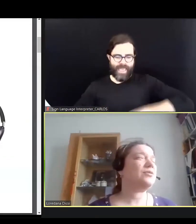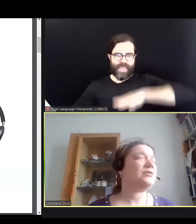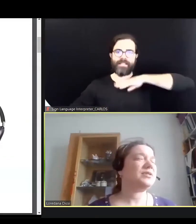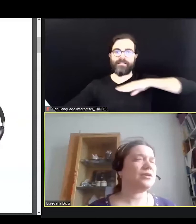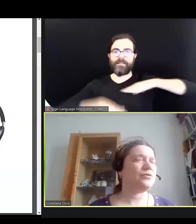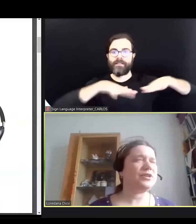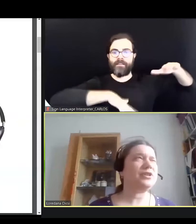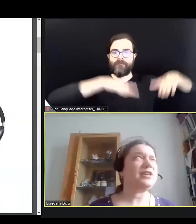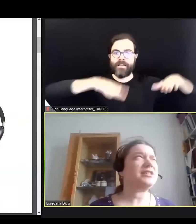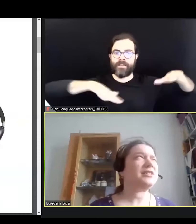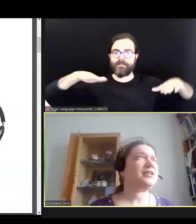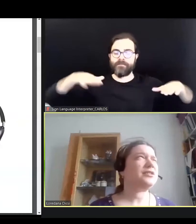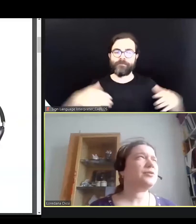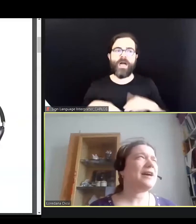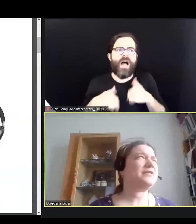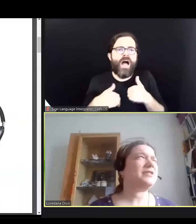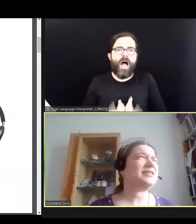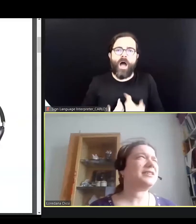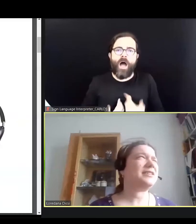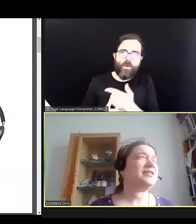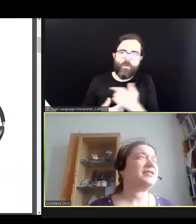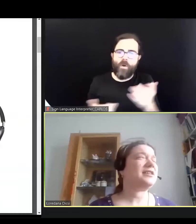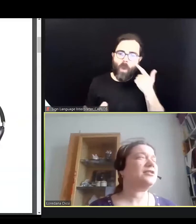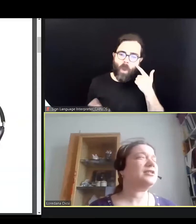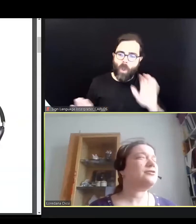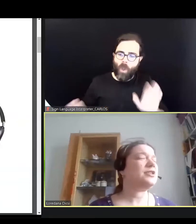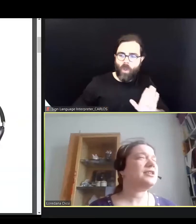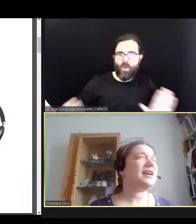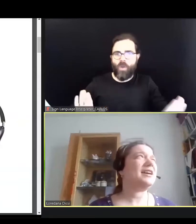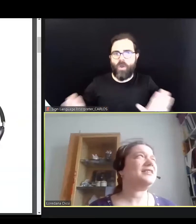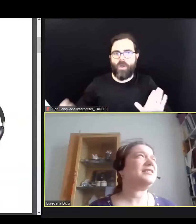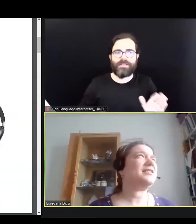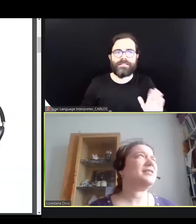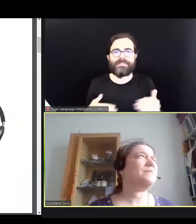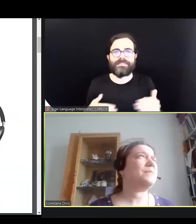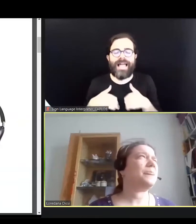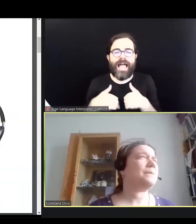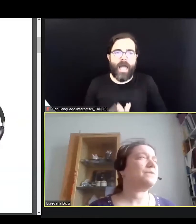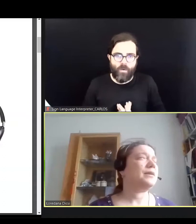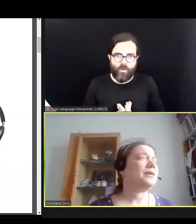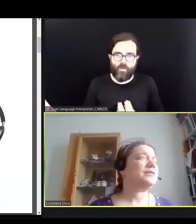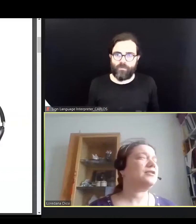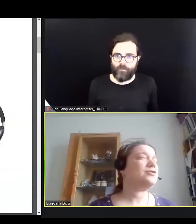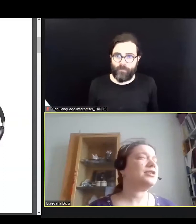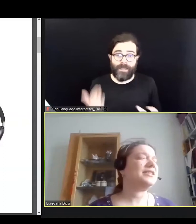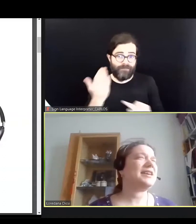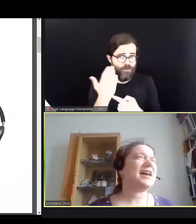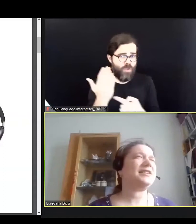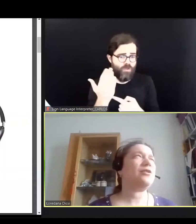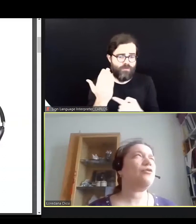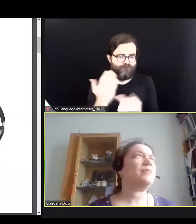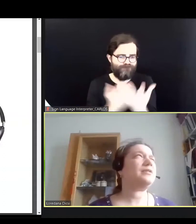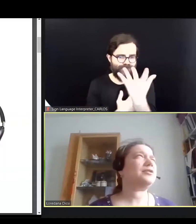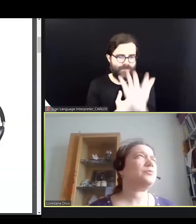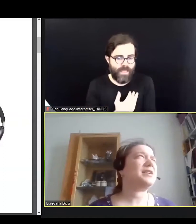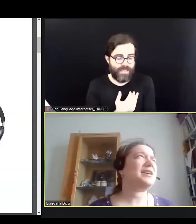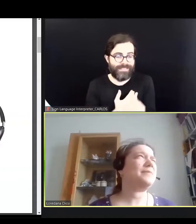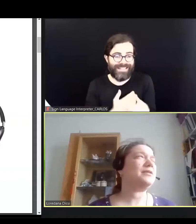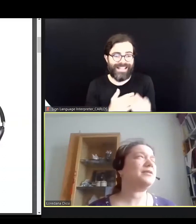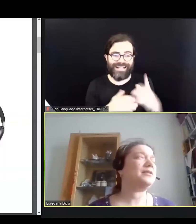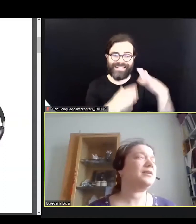also? So you need to have this technology and the logistic at home to